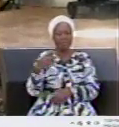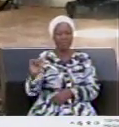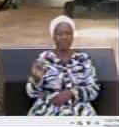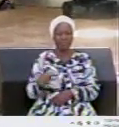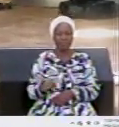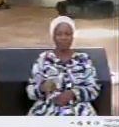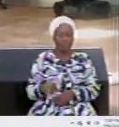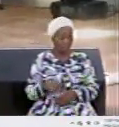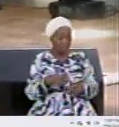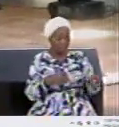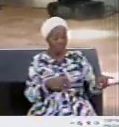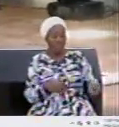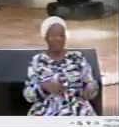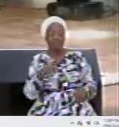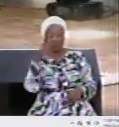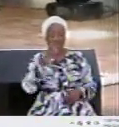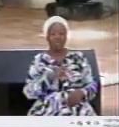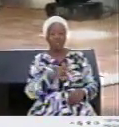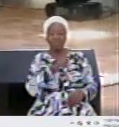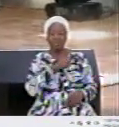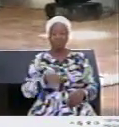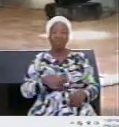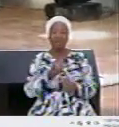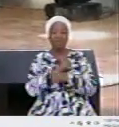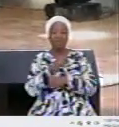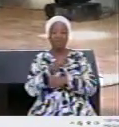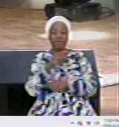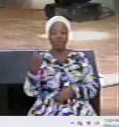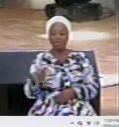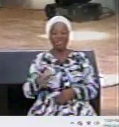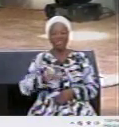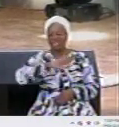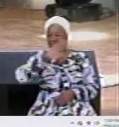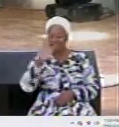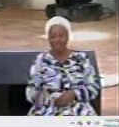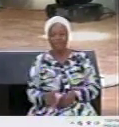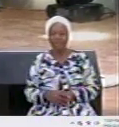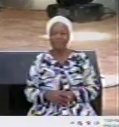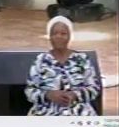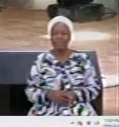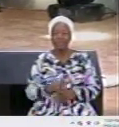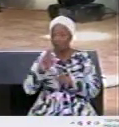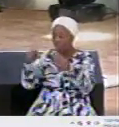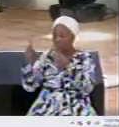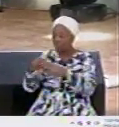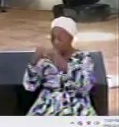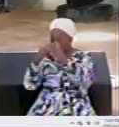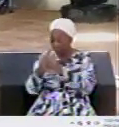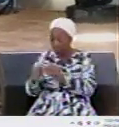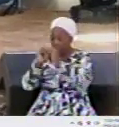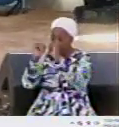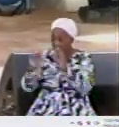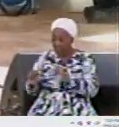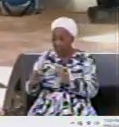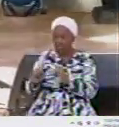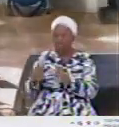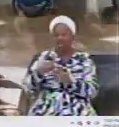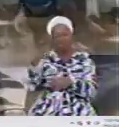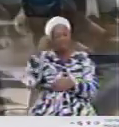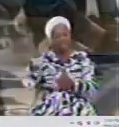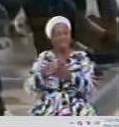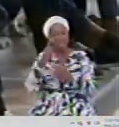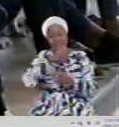aid idol worshippers to worship their idols, he loves you forever. And take the people who